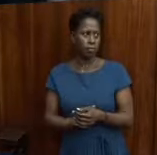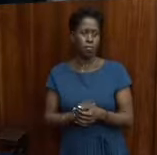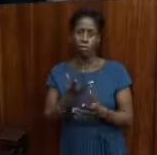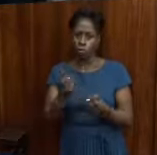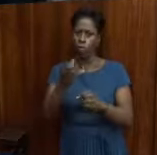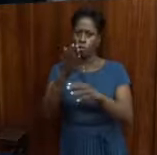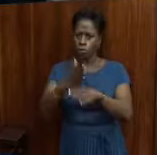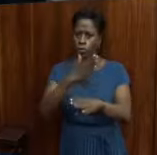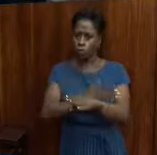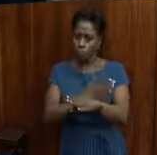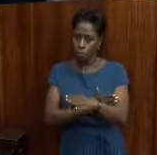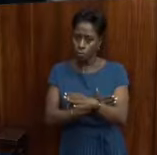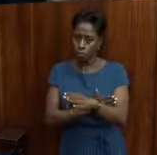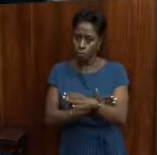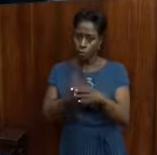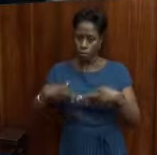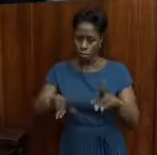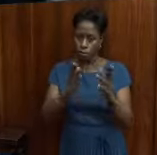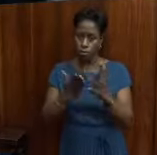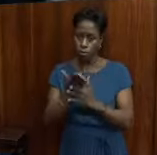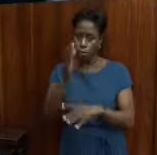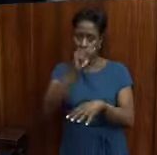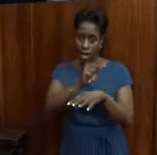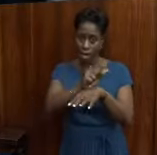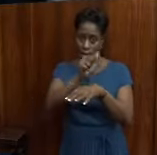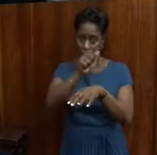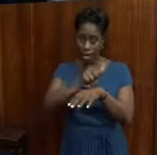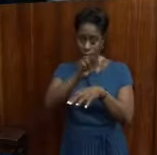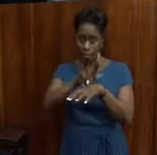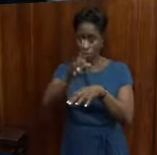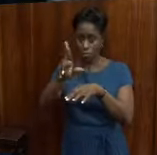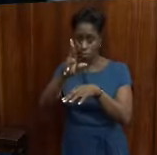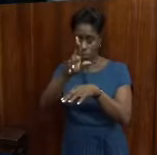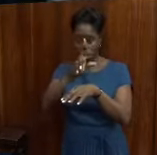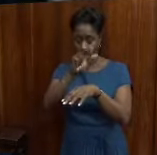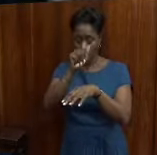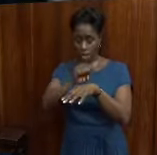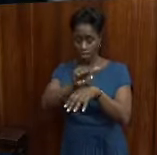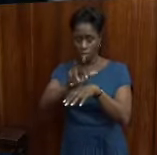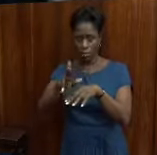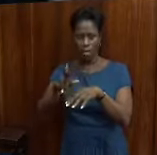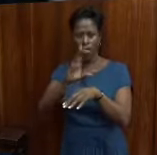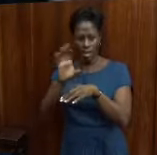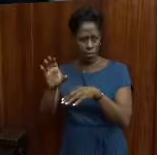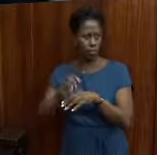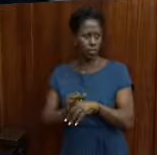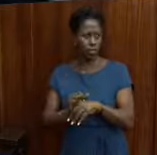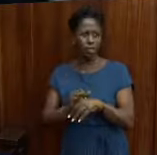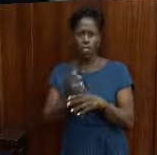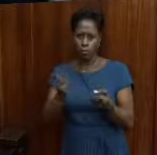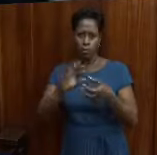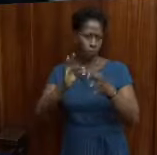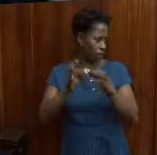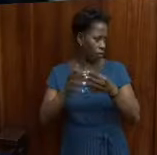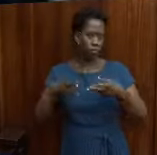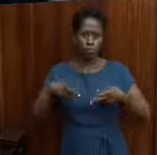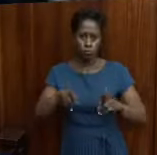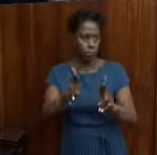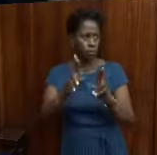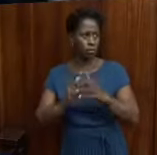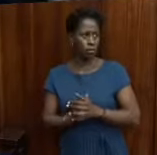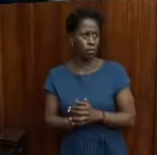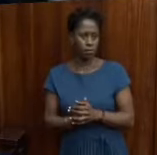Ansere, Canaries, and Soufre, home to our major tourist attractions. Work has started on the upgrade of the Millennium Highway West